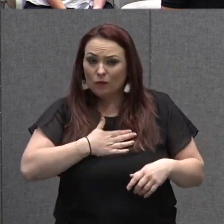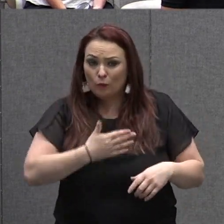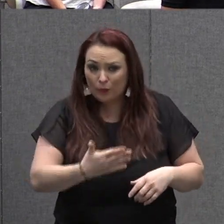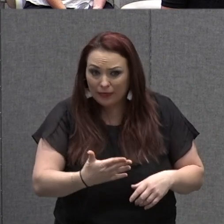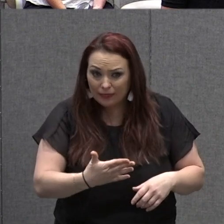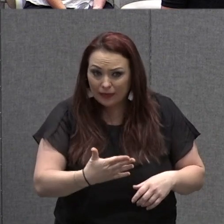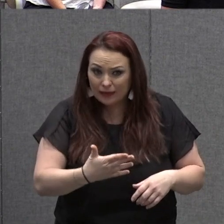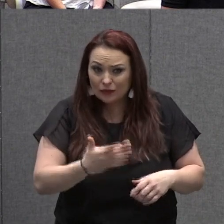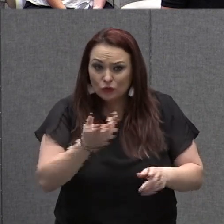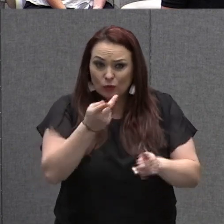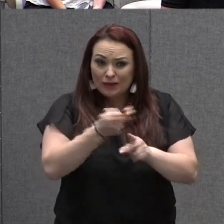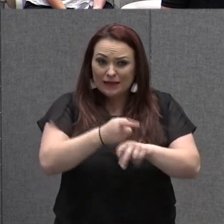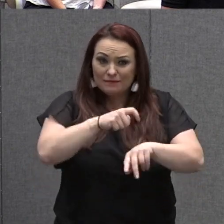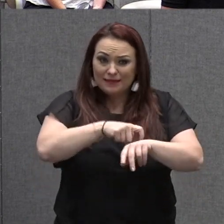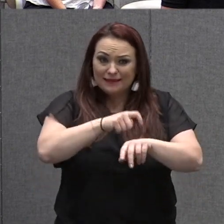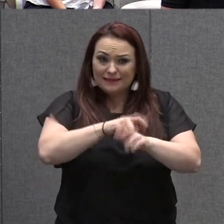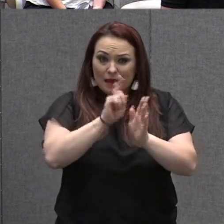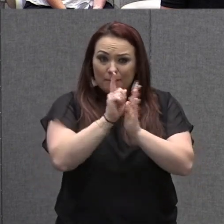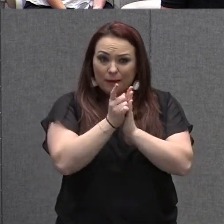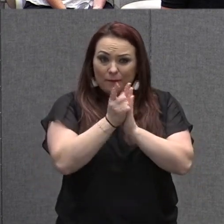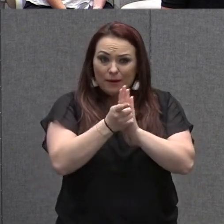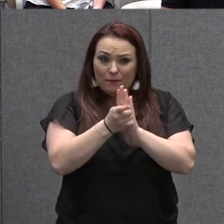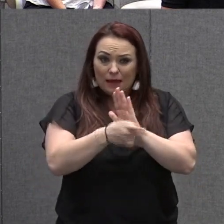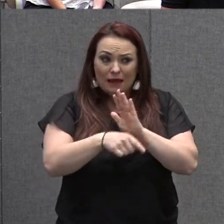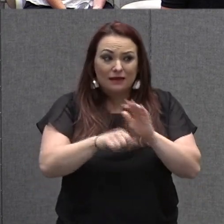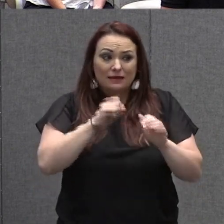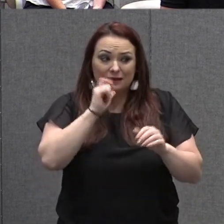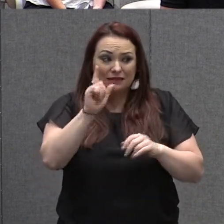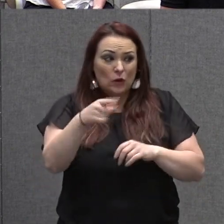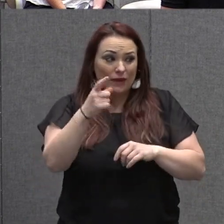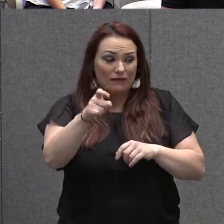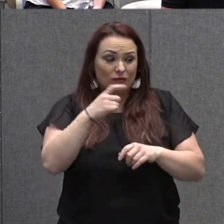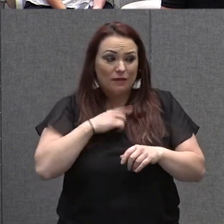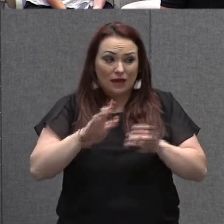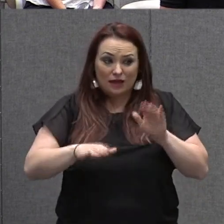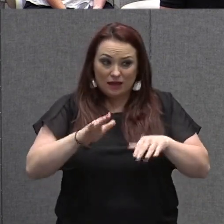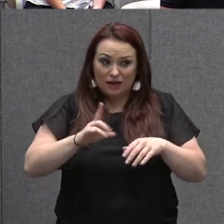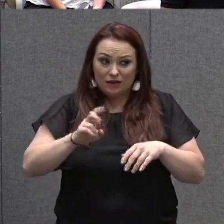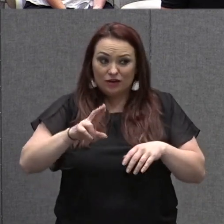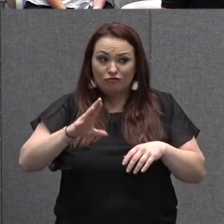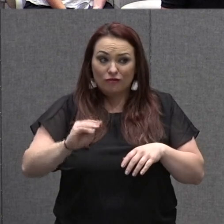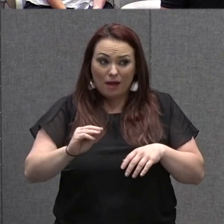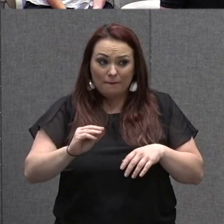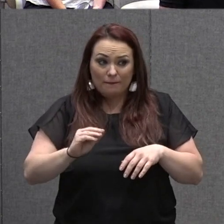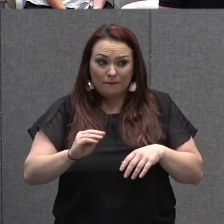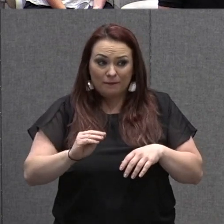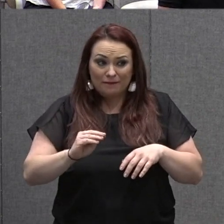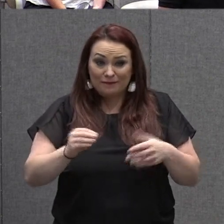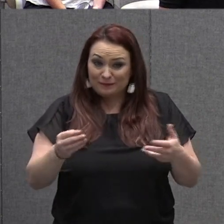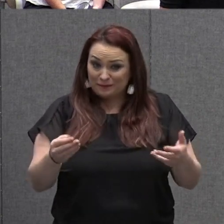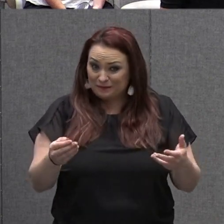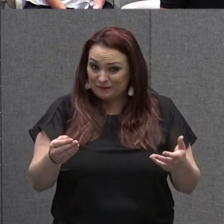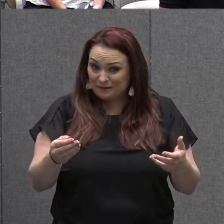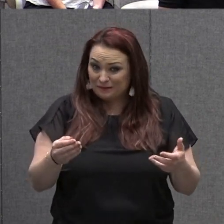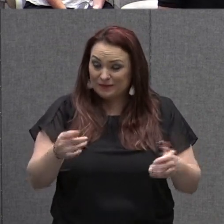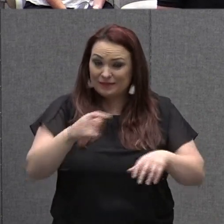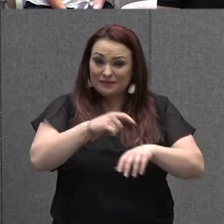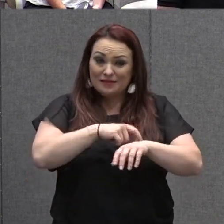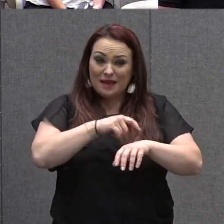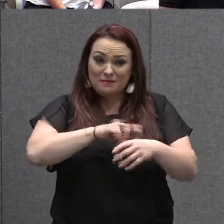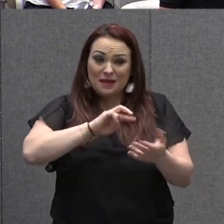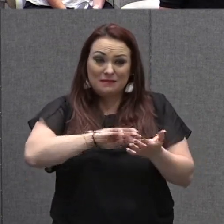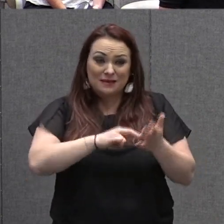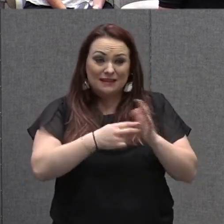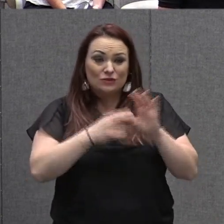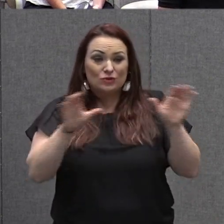for the timeline? Because the timeline doesn't just have to be on a drum. We can put it somewhere else. Timeline just means